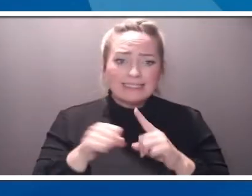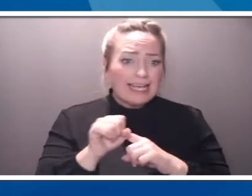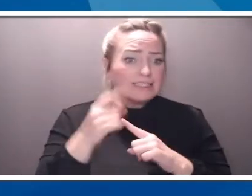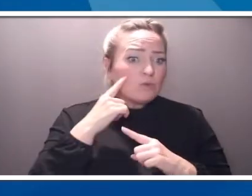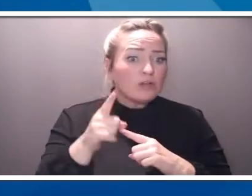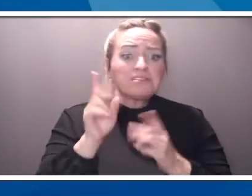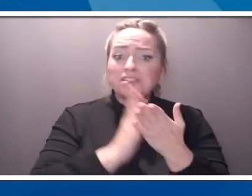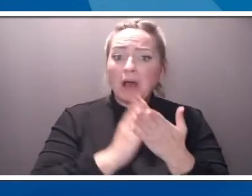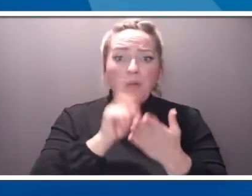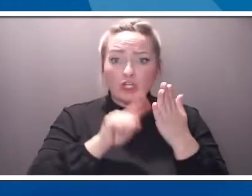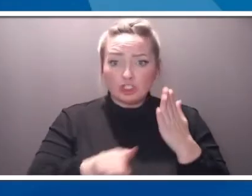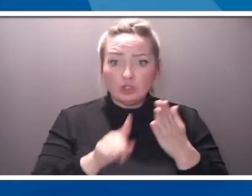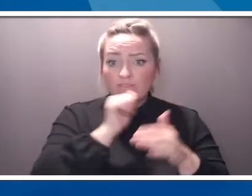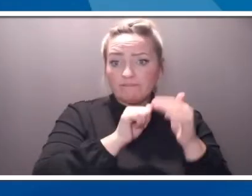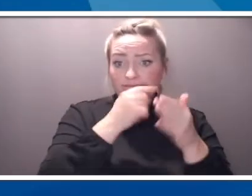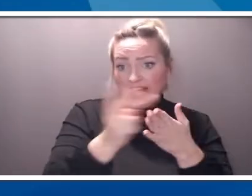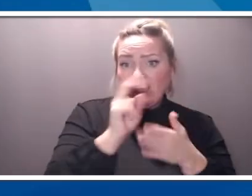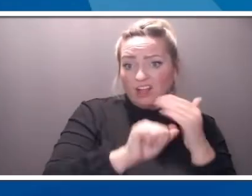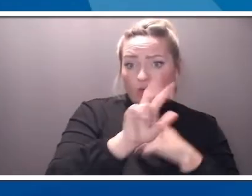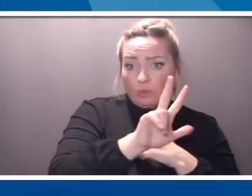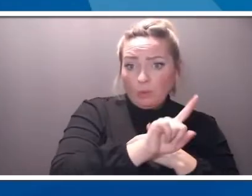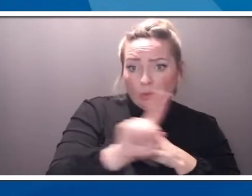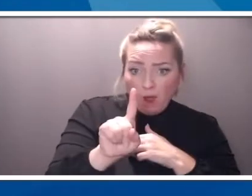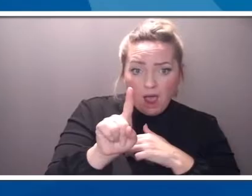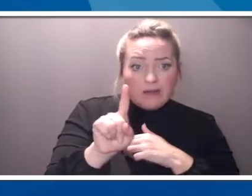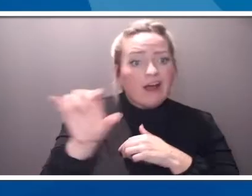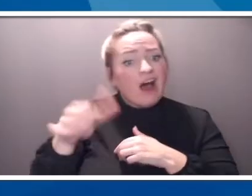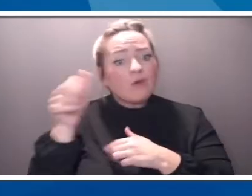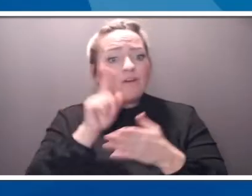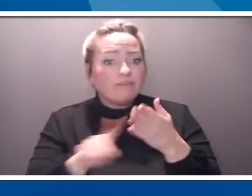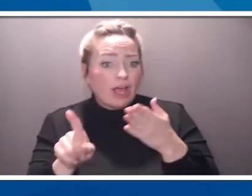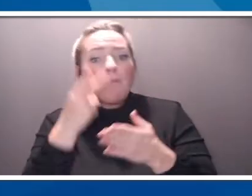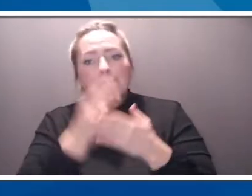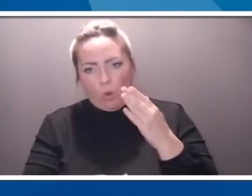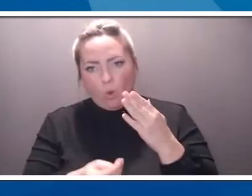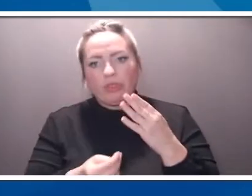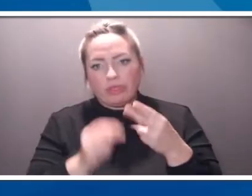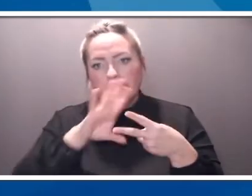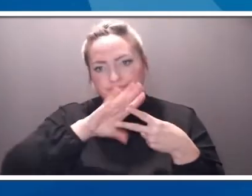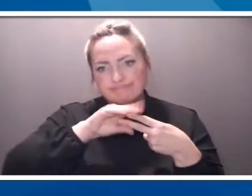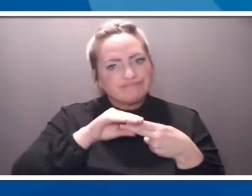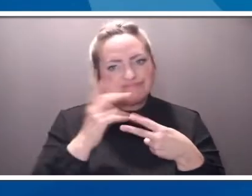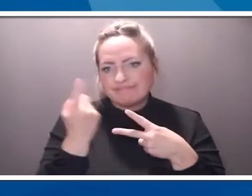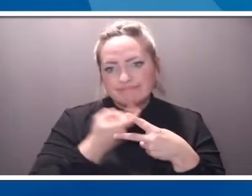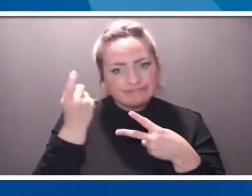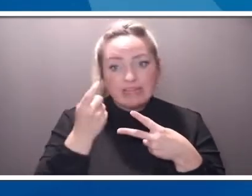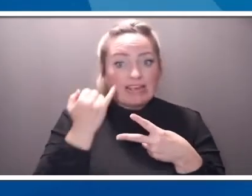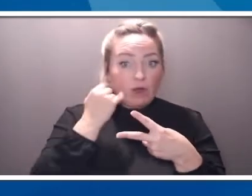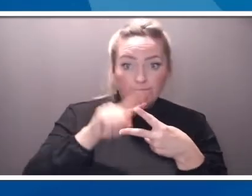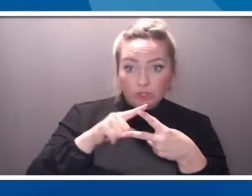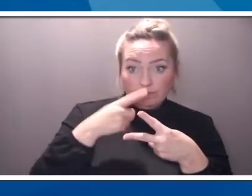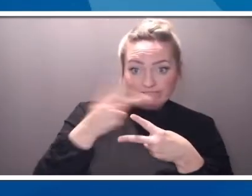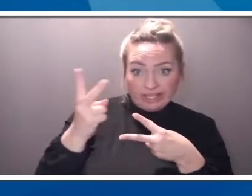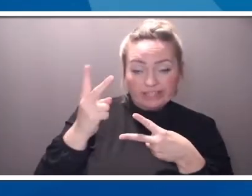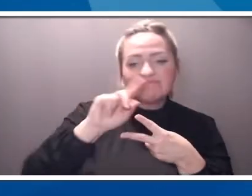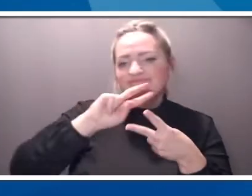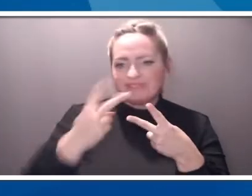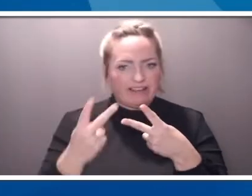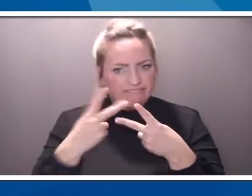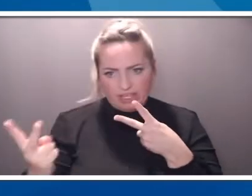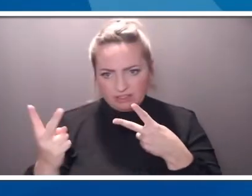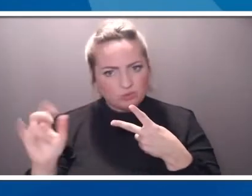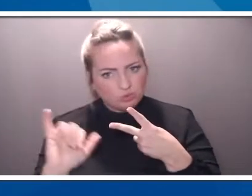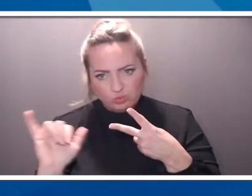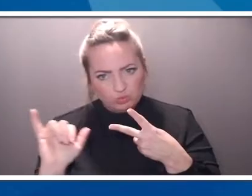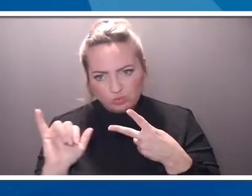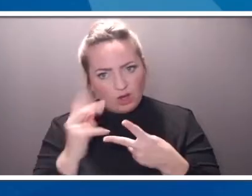that's a case of some auditors will just fail it under 311. Others will fail both pretty much in tandem. As soon as the